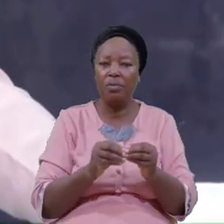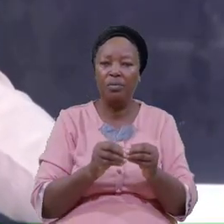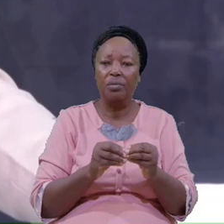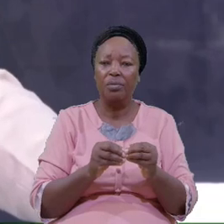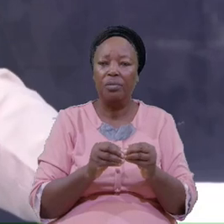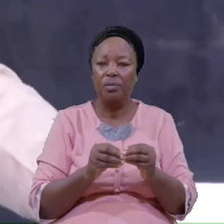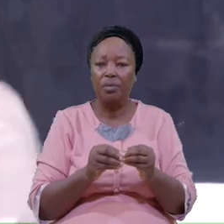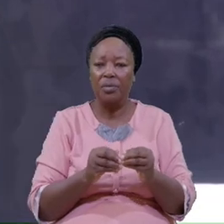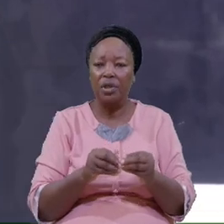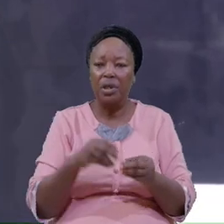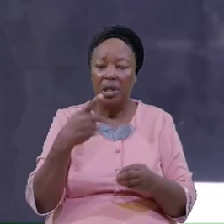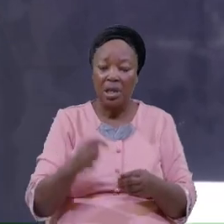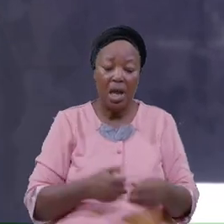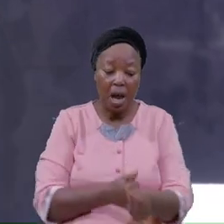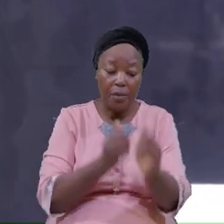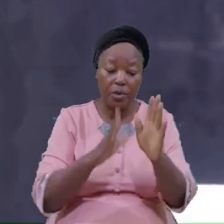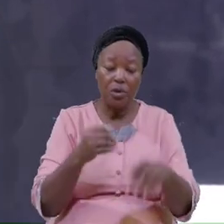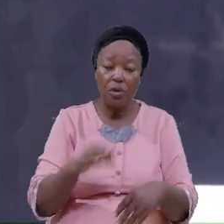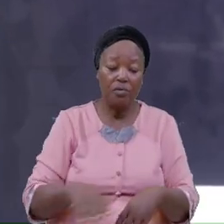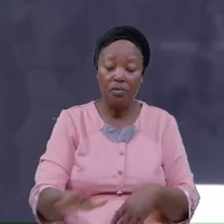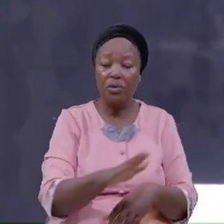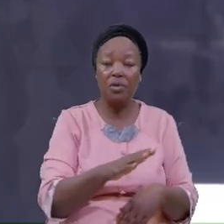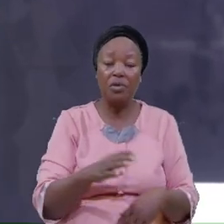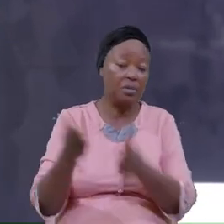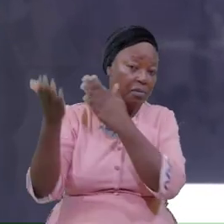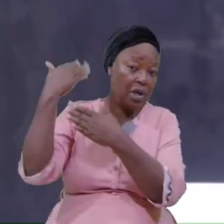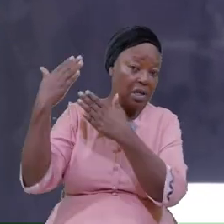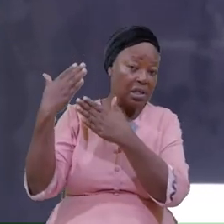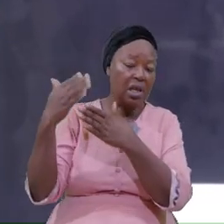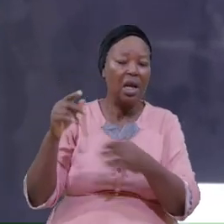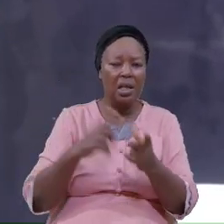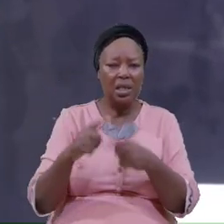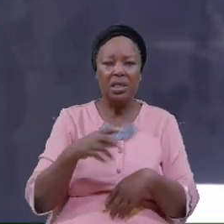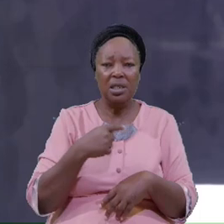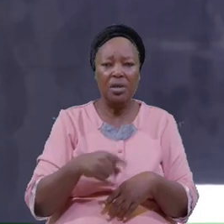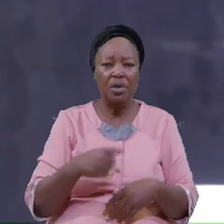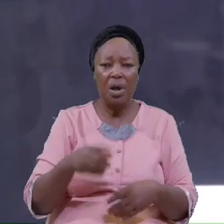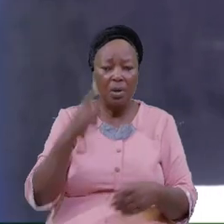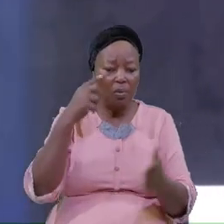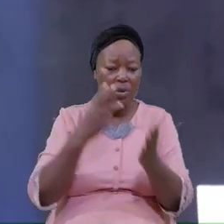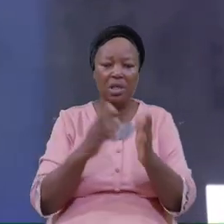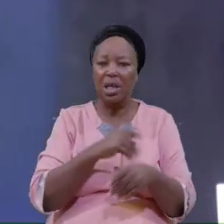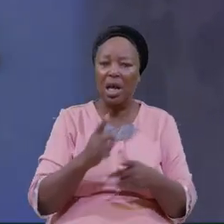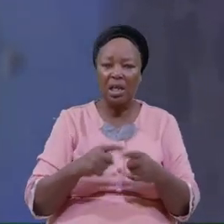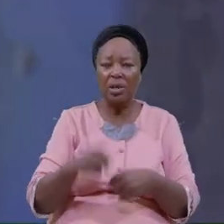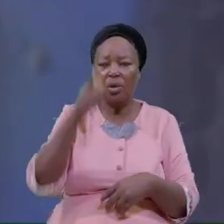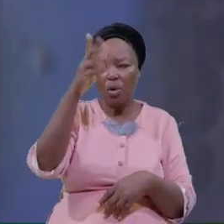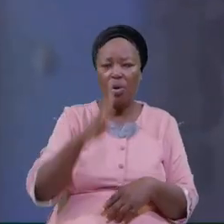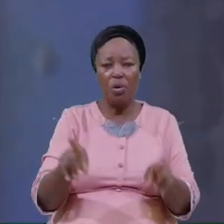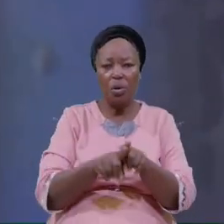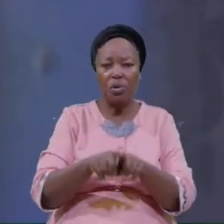apostles of those times, les apôtres des temps passés, they say, you are witnesses and God also, how holily